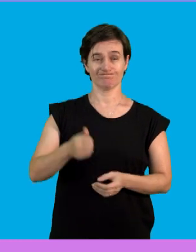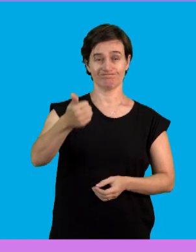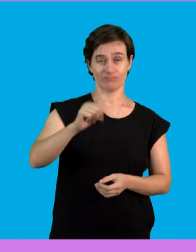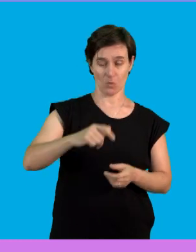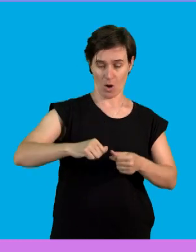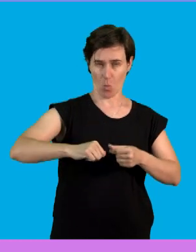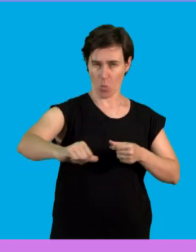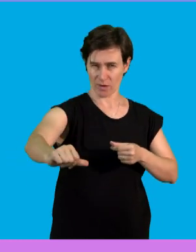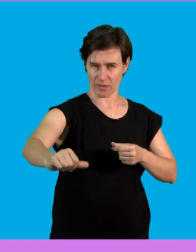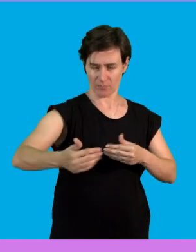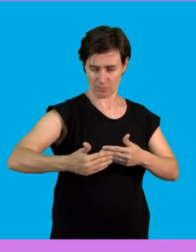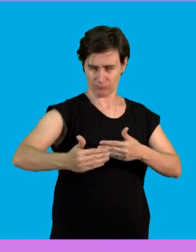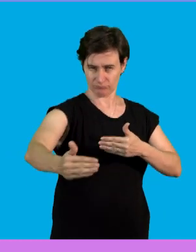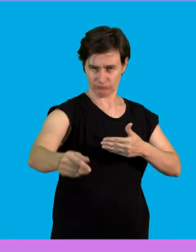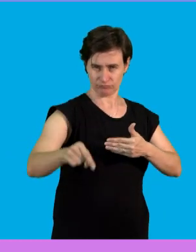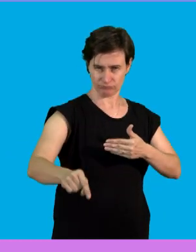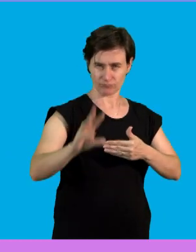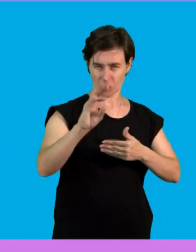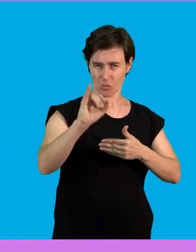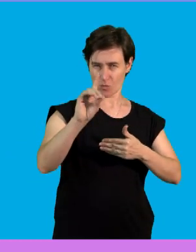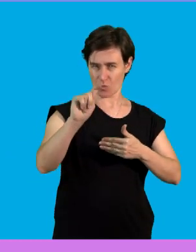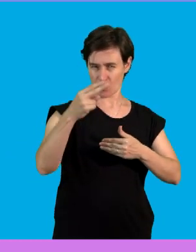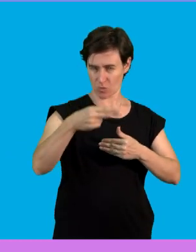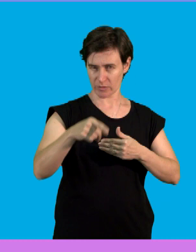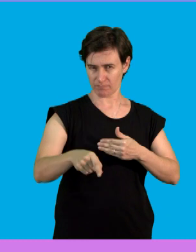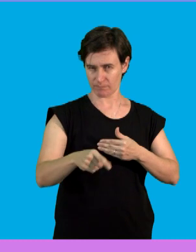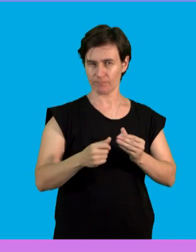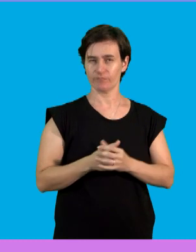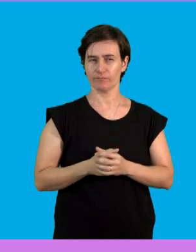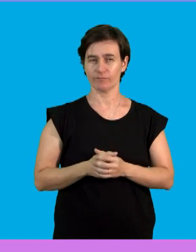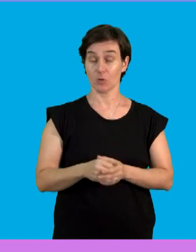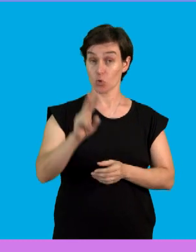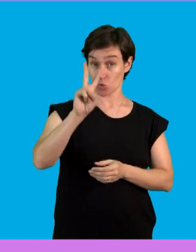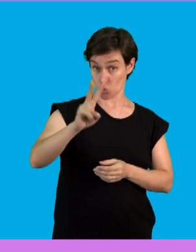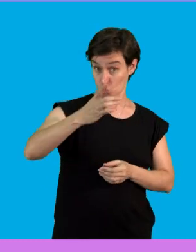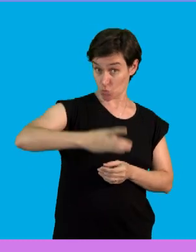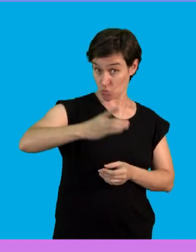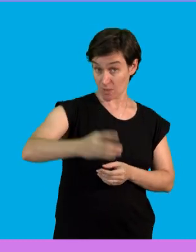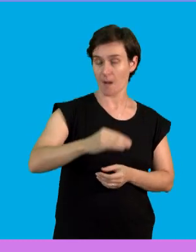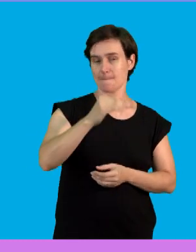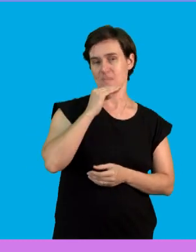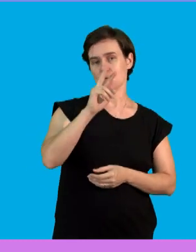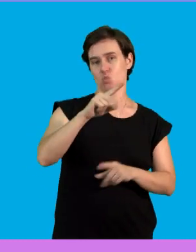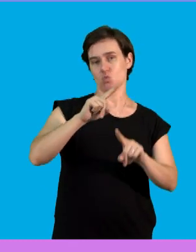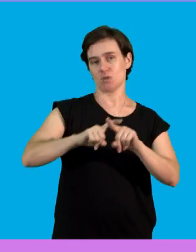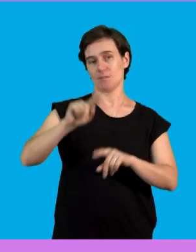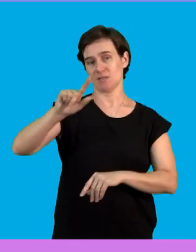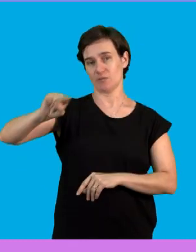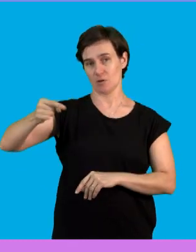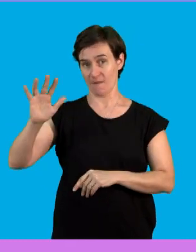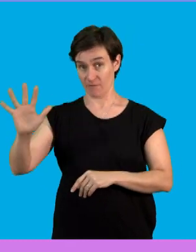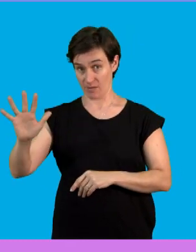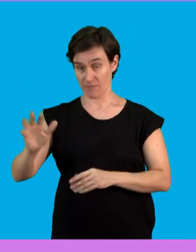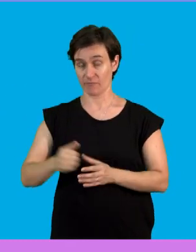The width that we're going to use is 2 times